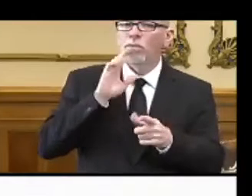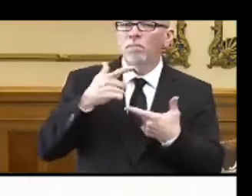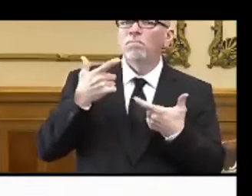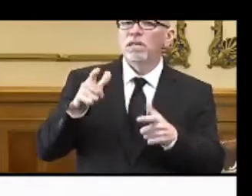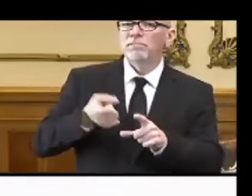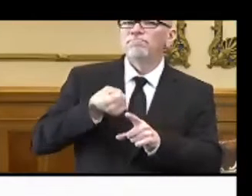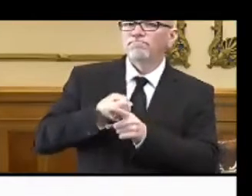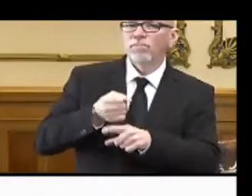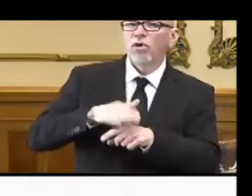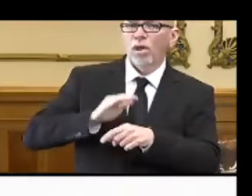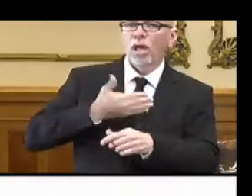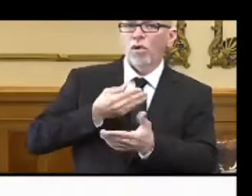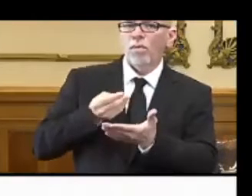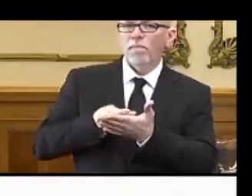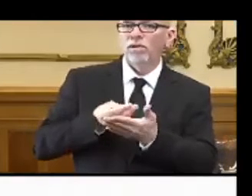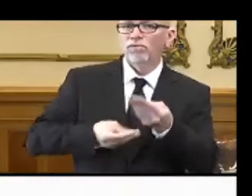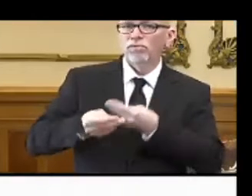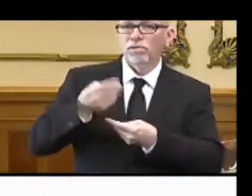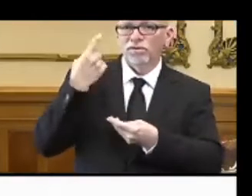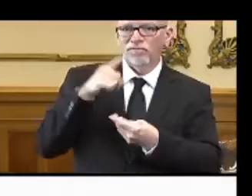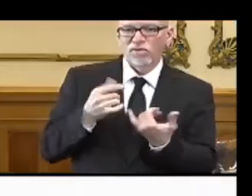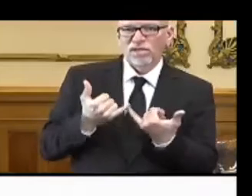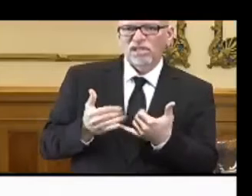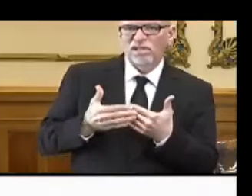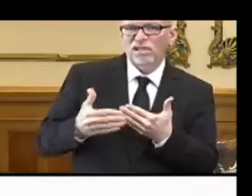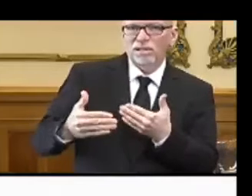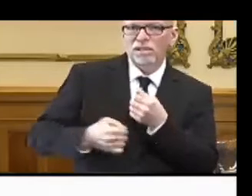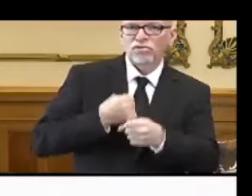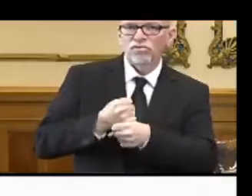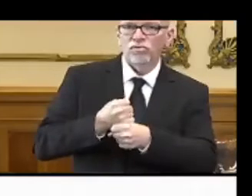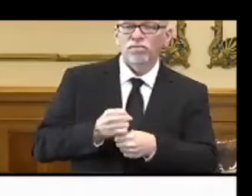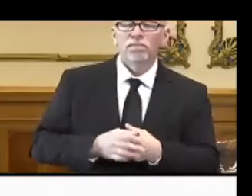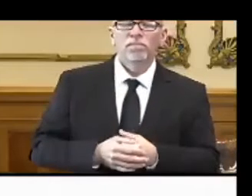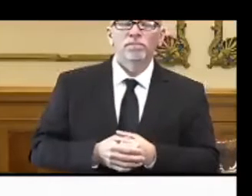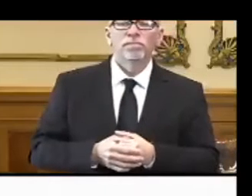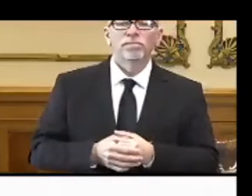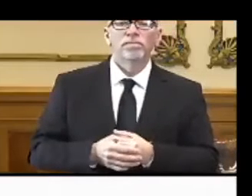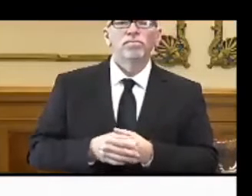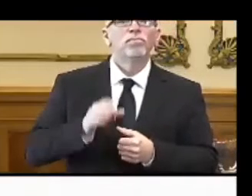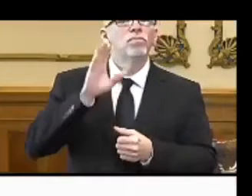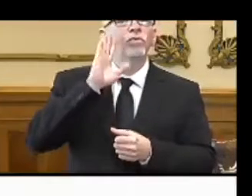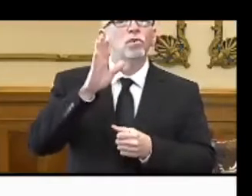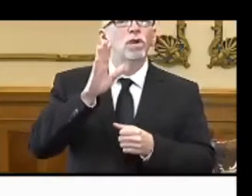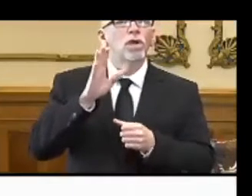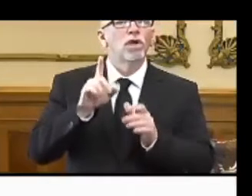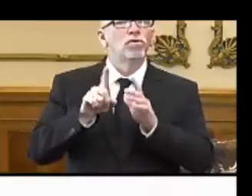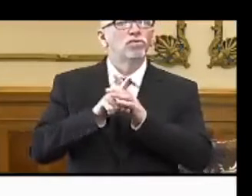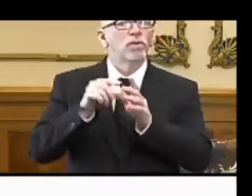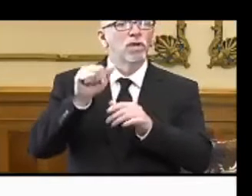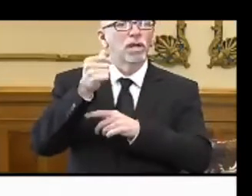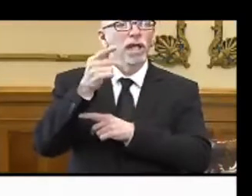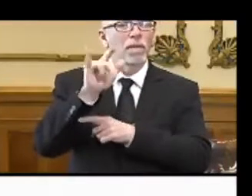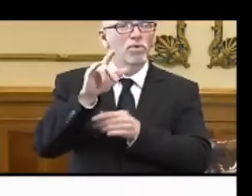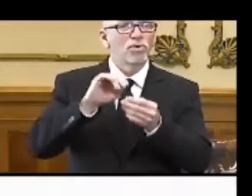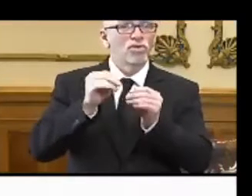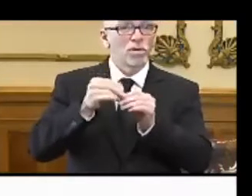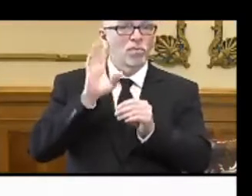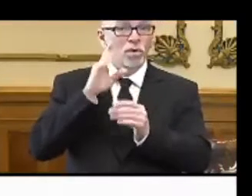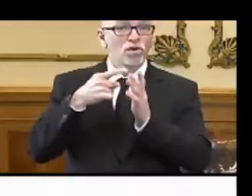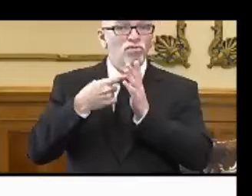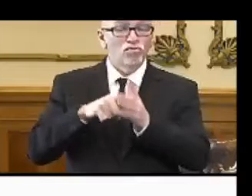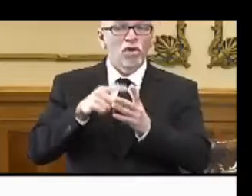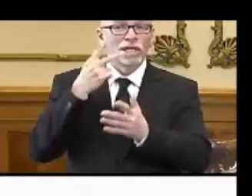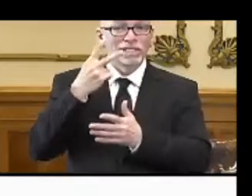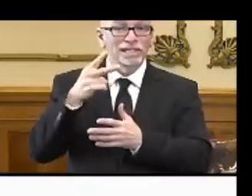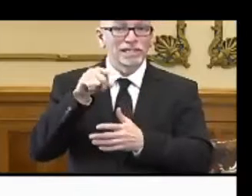pressure on our budget through the rest of this fiscal year. What will show up starting in April's numbers are signs of